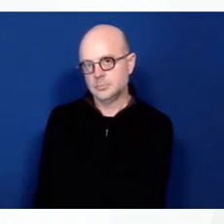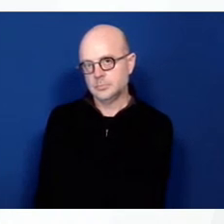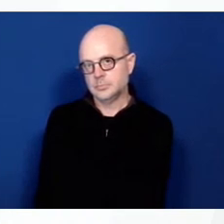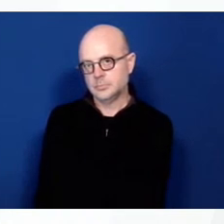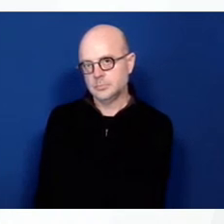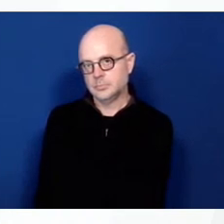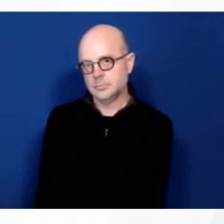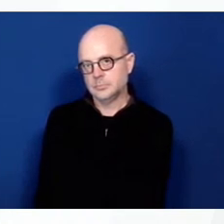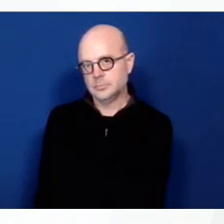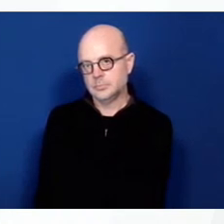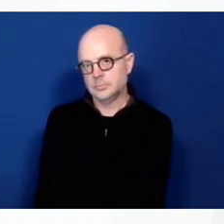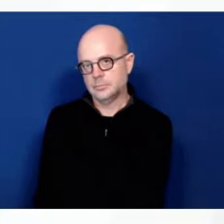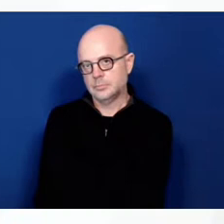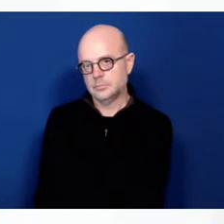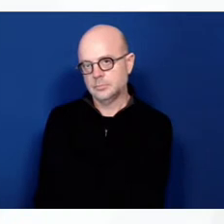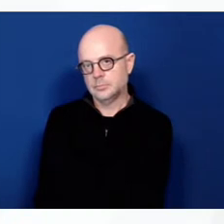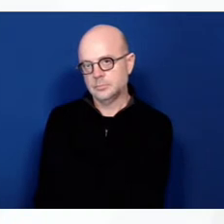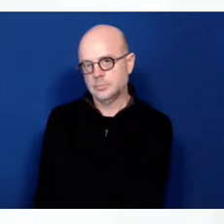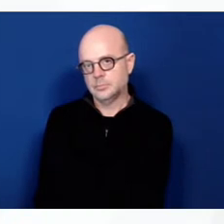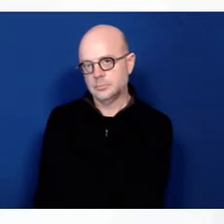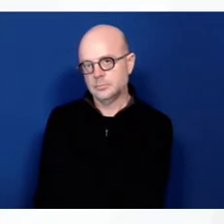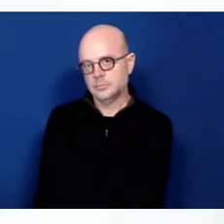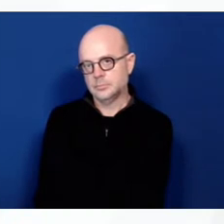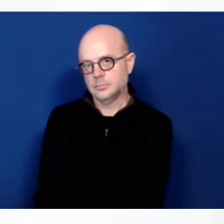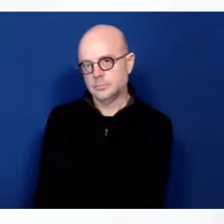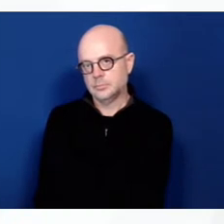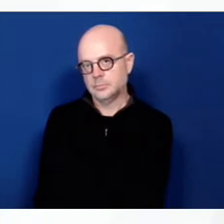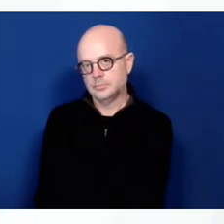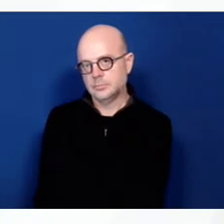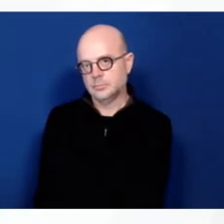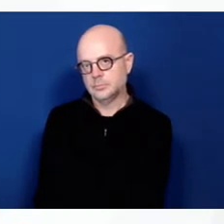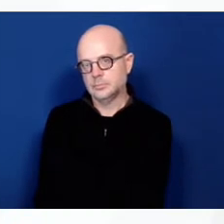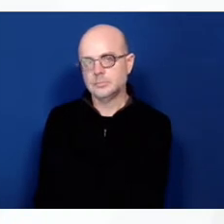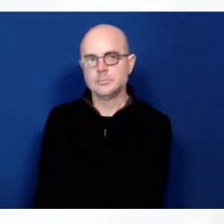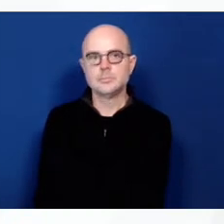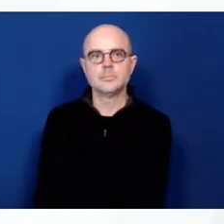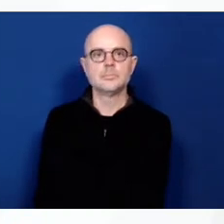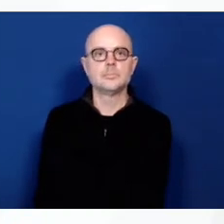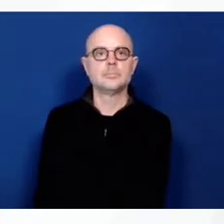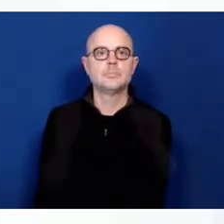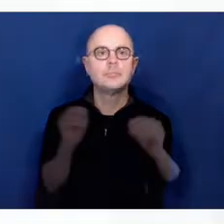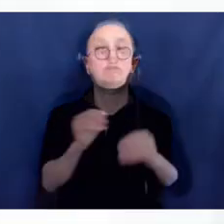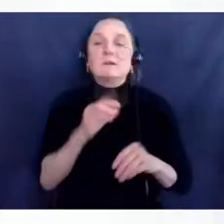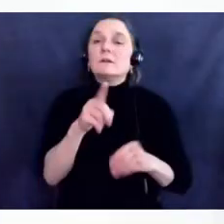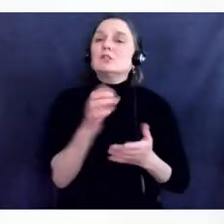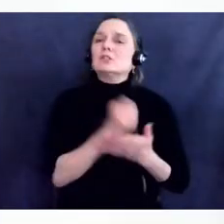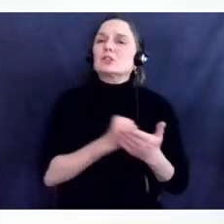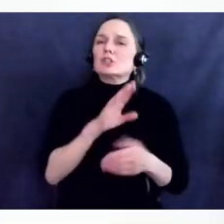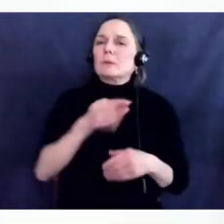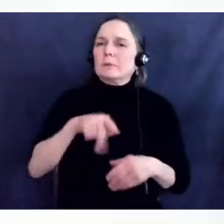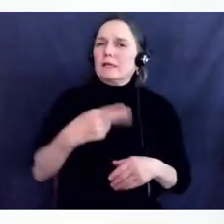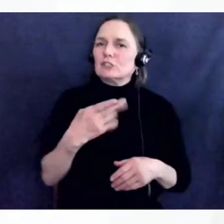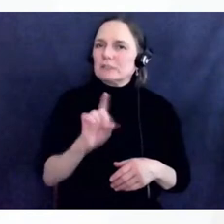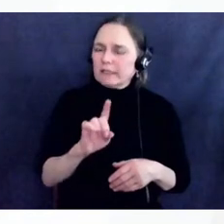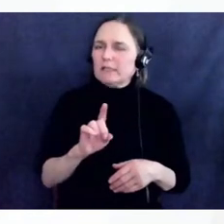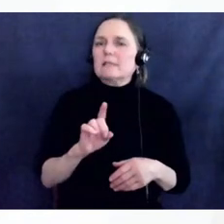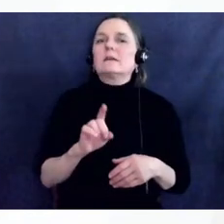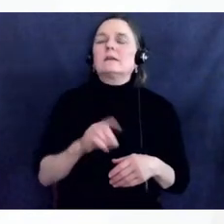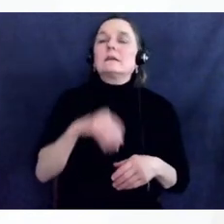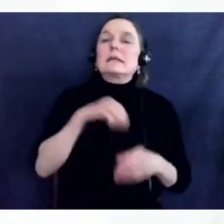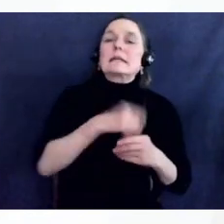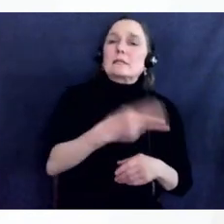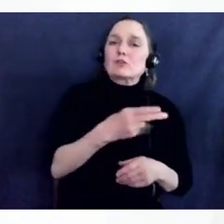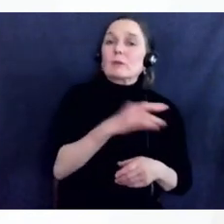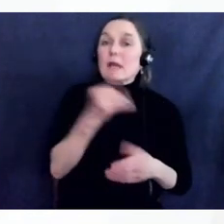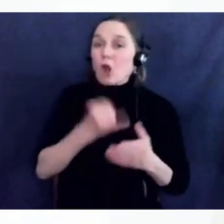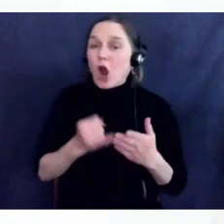courses remotely. She earned her PhD and master's degrees in history of art from the University of Pennsylvania.